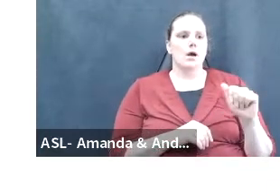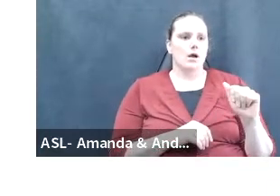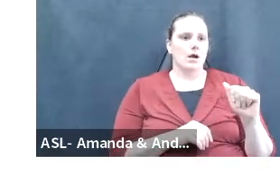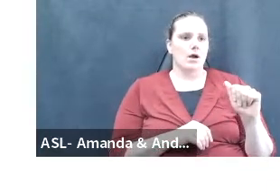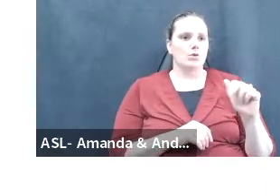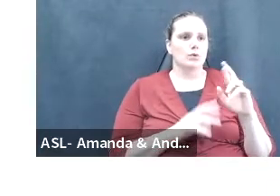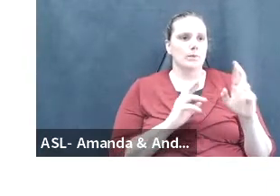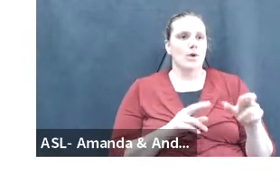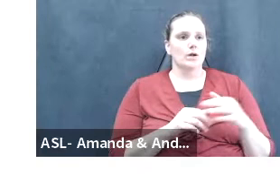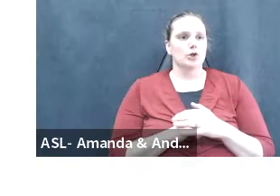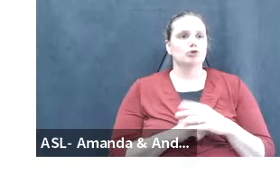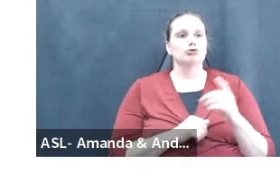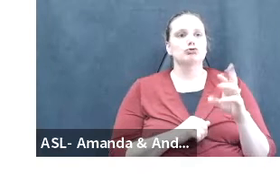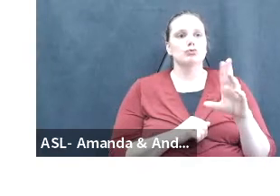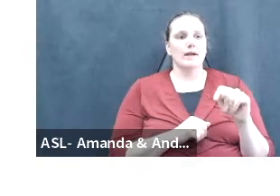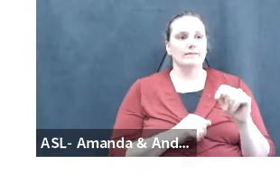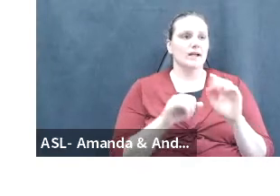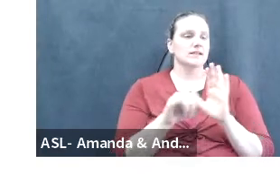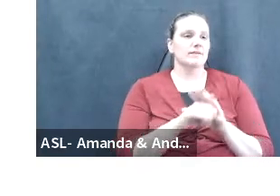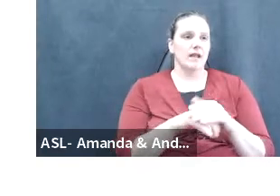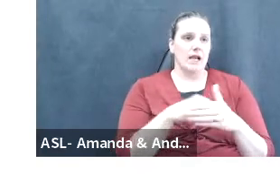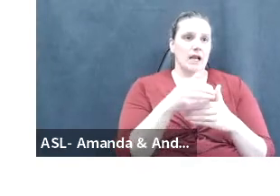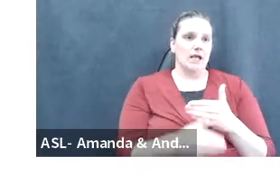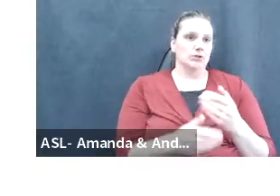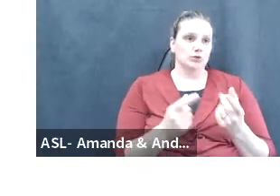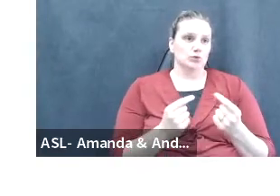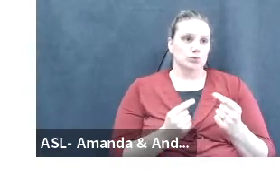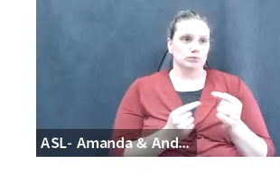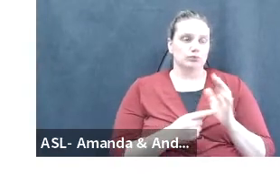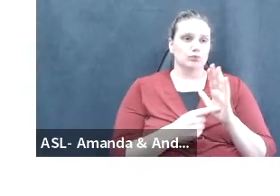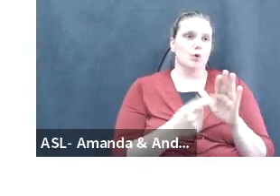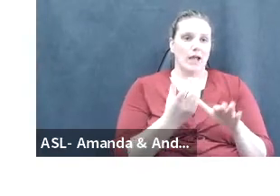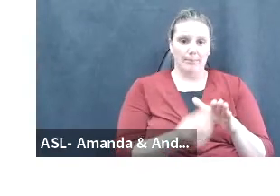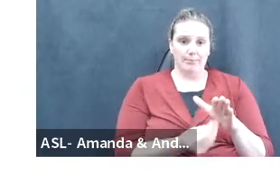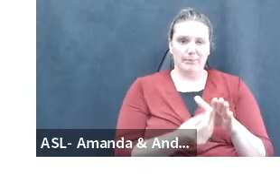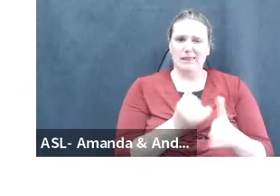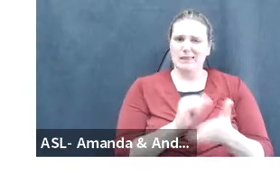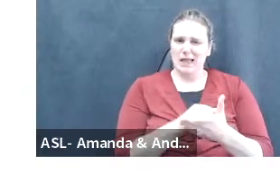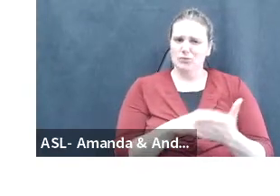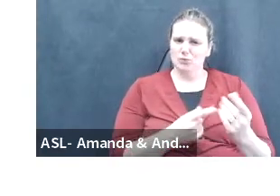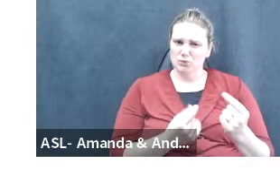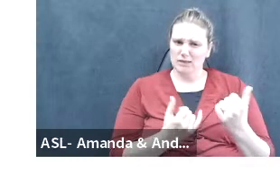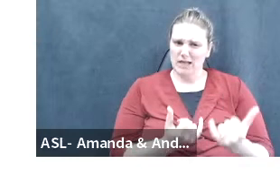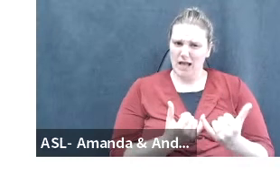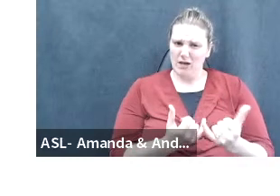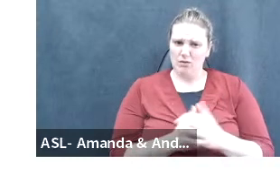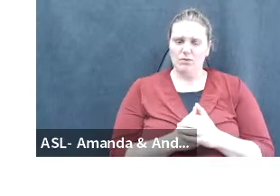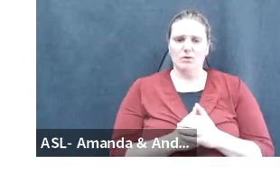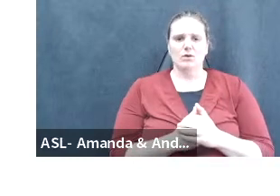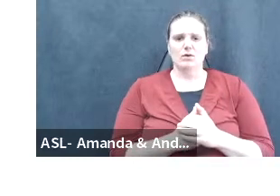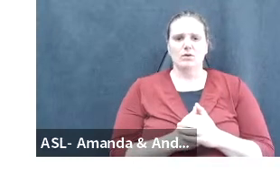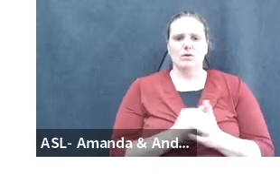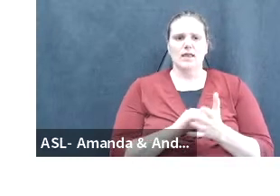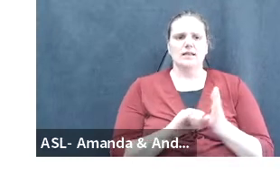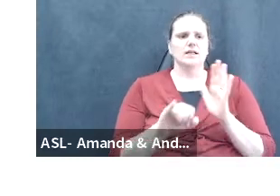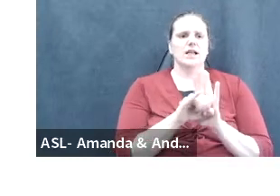plan identifies next steps to address gaps, which is what we're doing now. And those will be identified